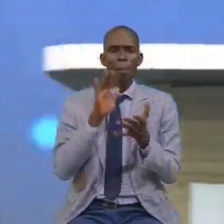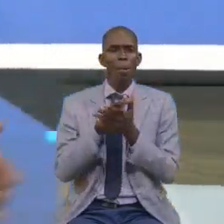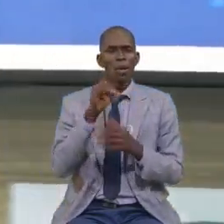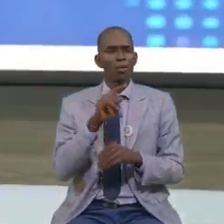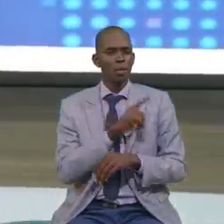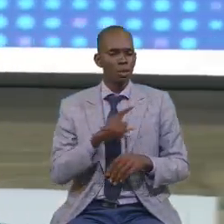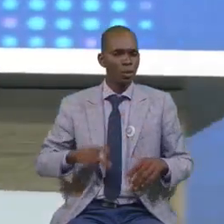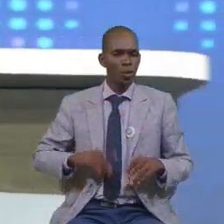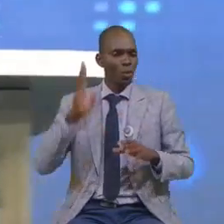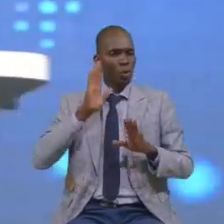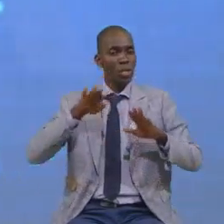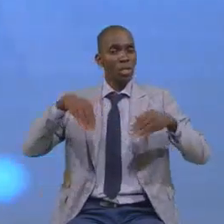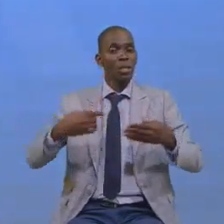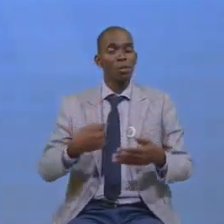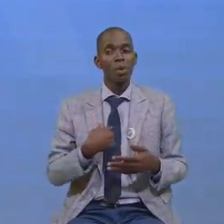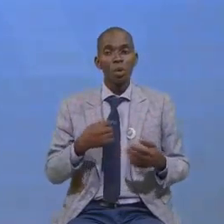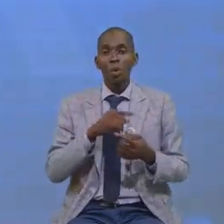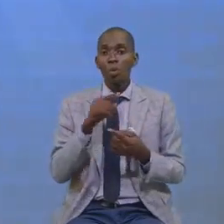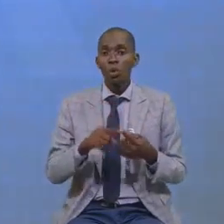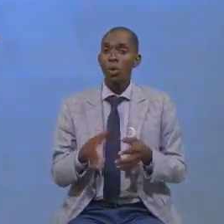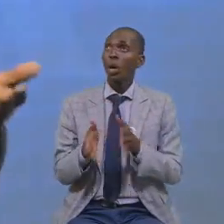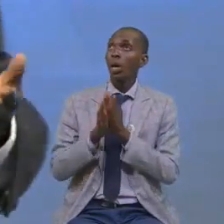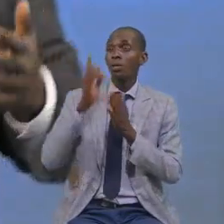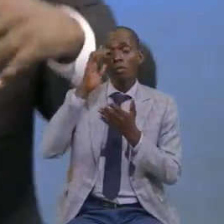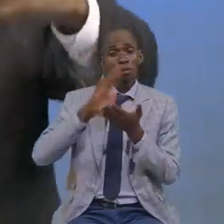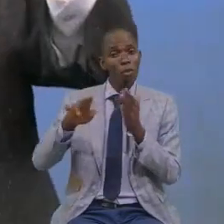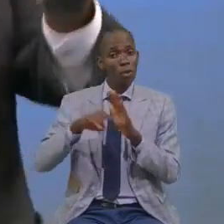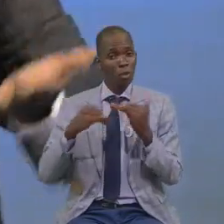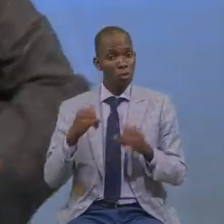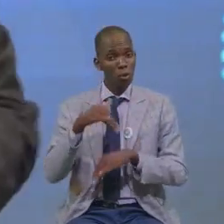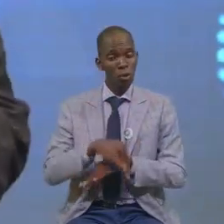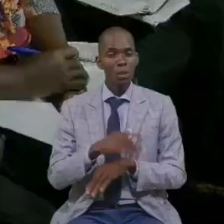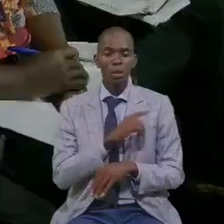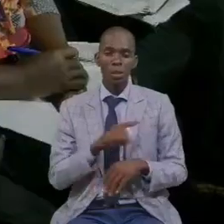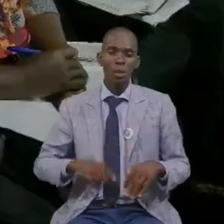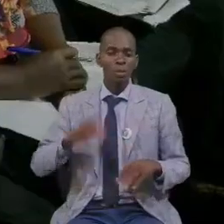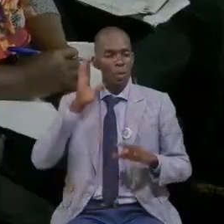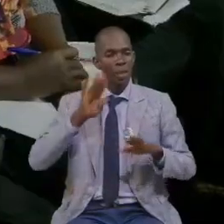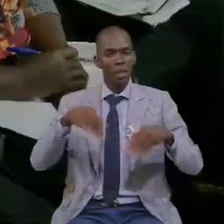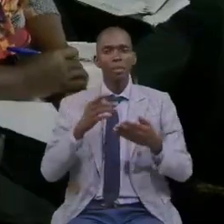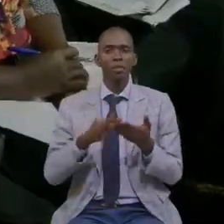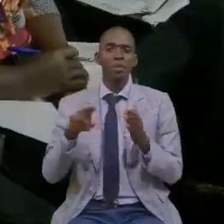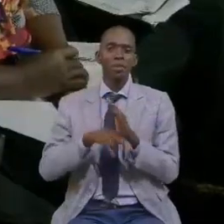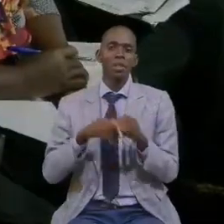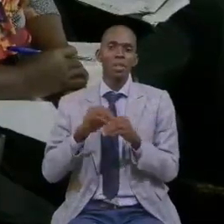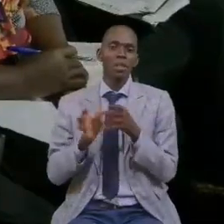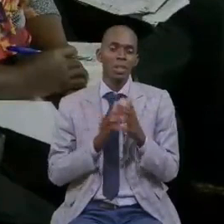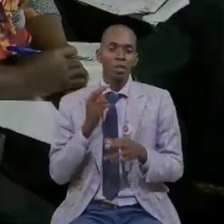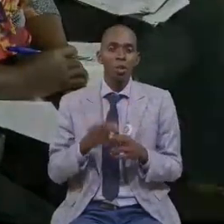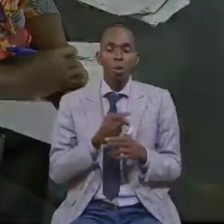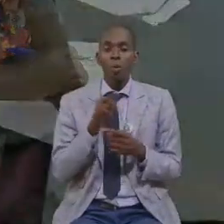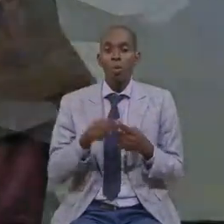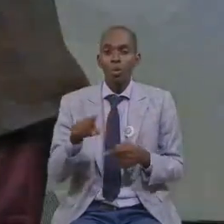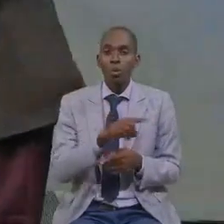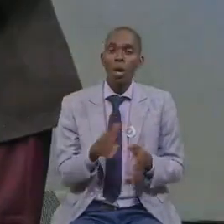is going to grant. When you ask for forgiveness tonight, the Lord will grant your forgiveness. When you ask for